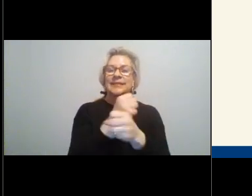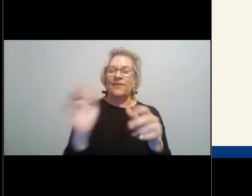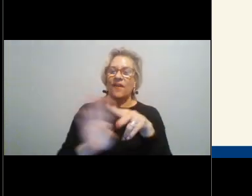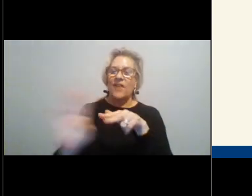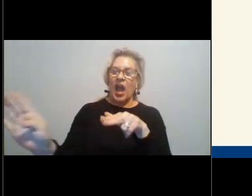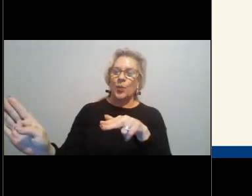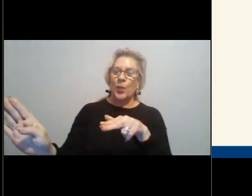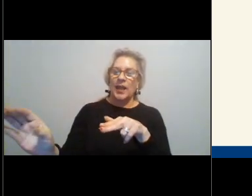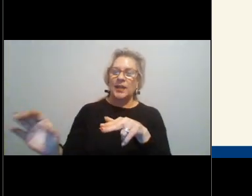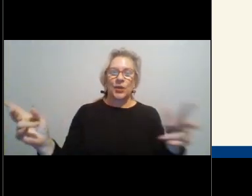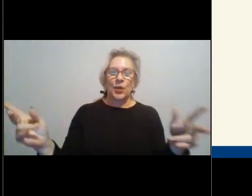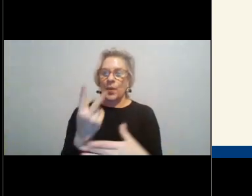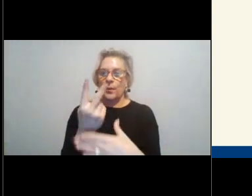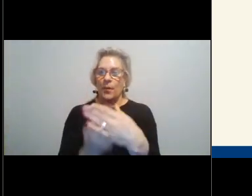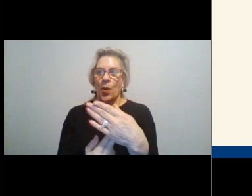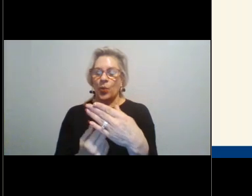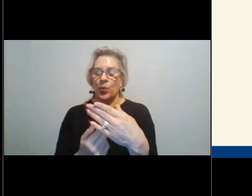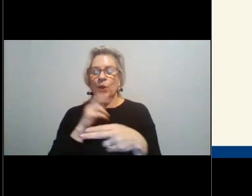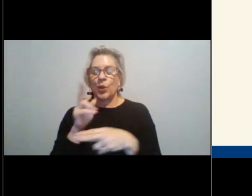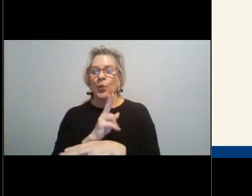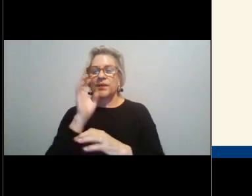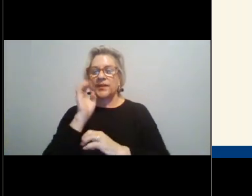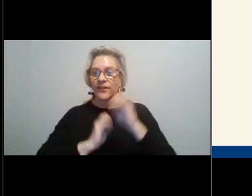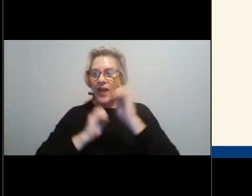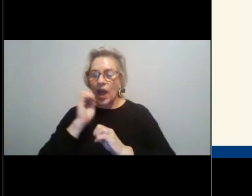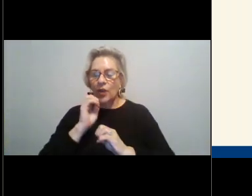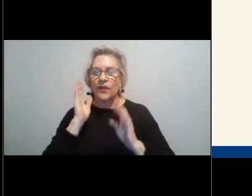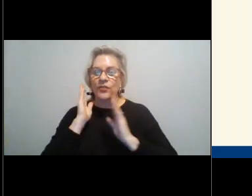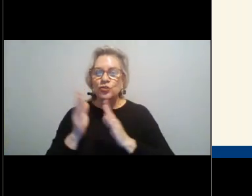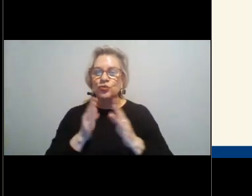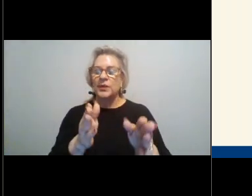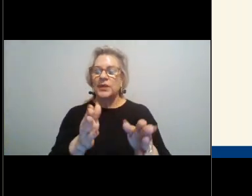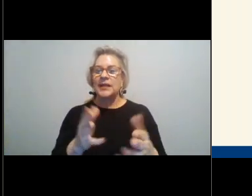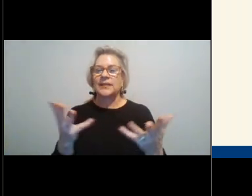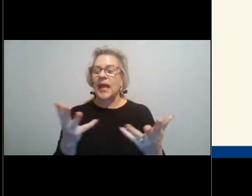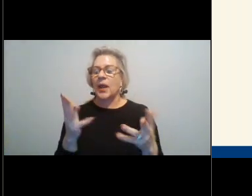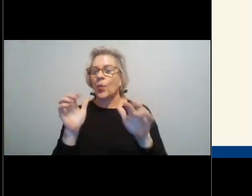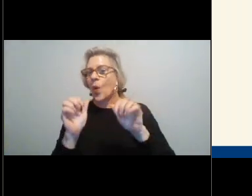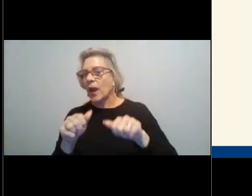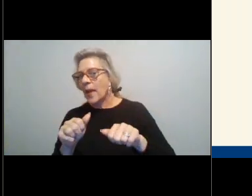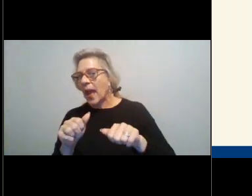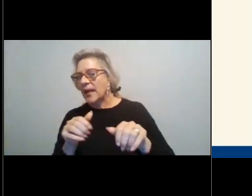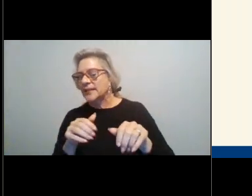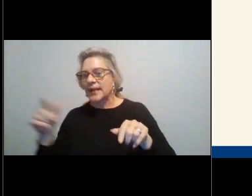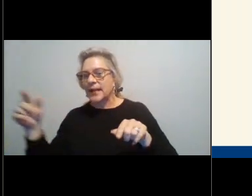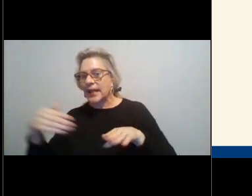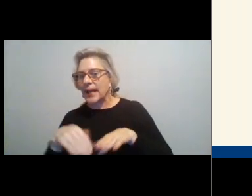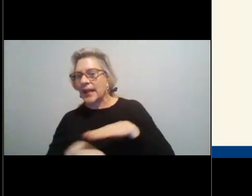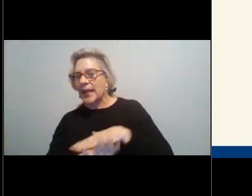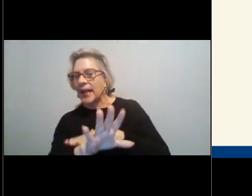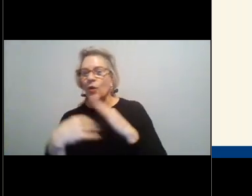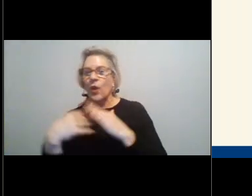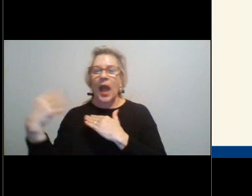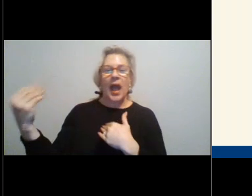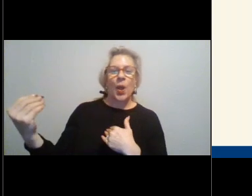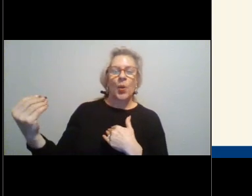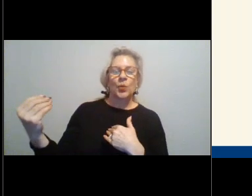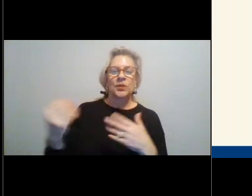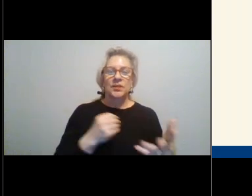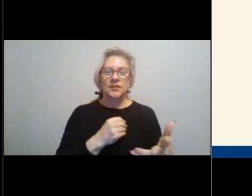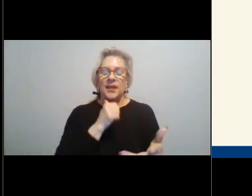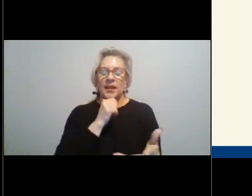Part of that comes with the evaluation of the roadways and the capacity and the routes that we use for evacuations, and not